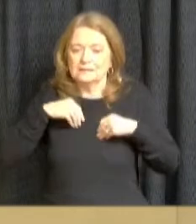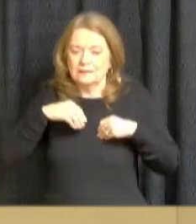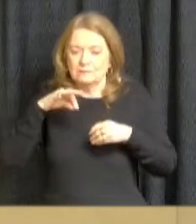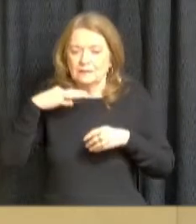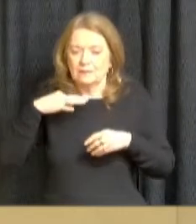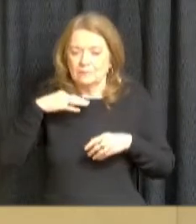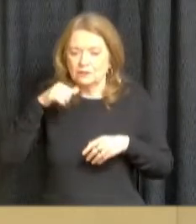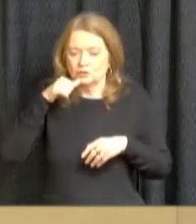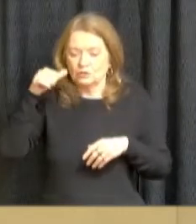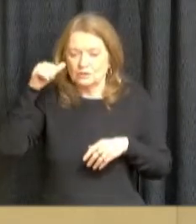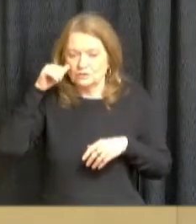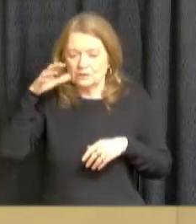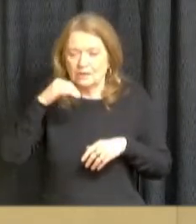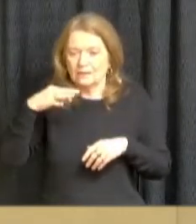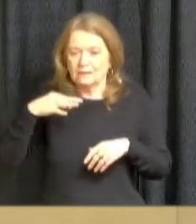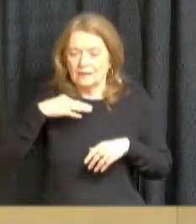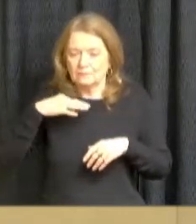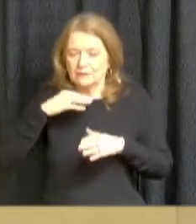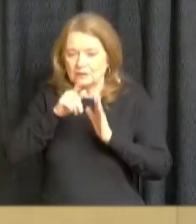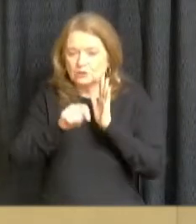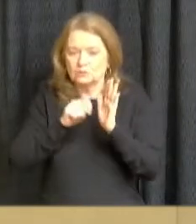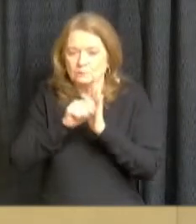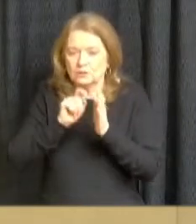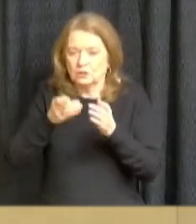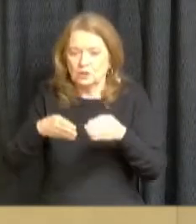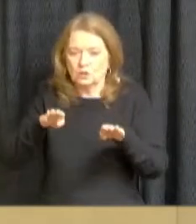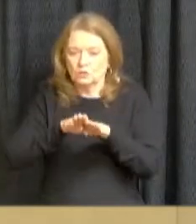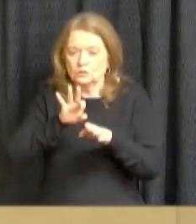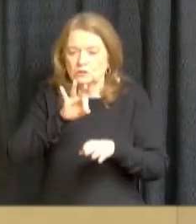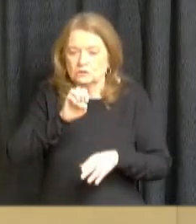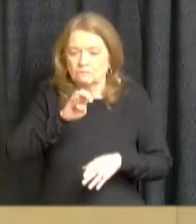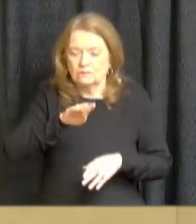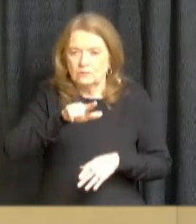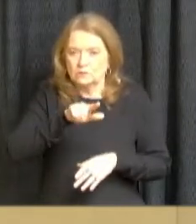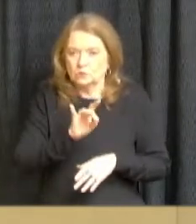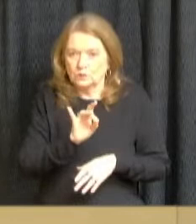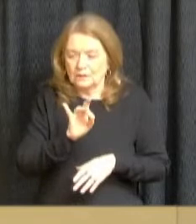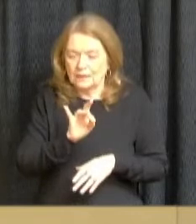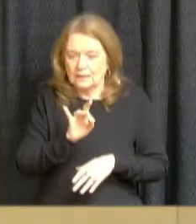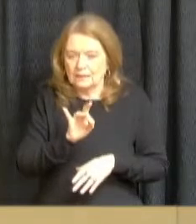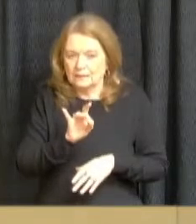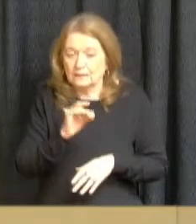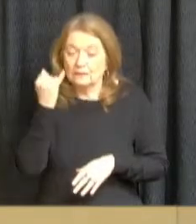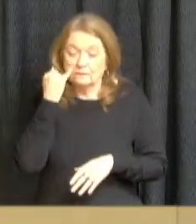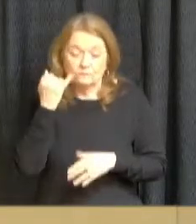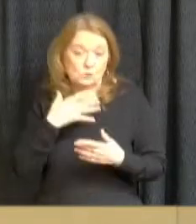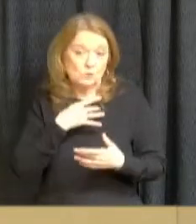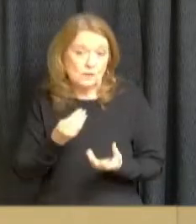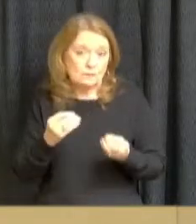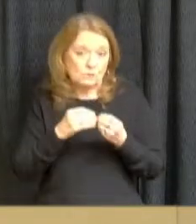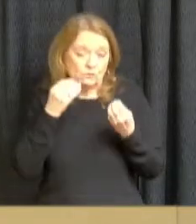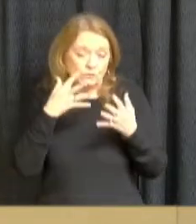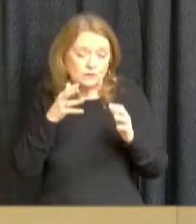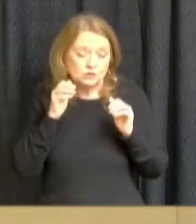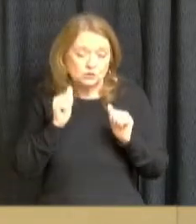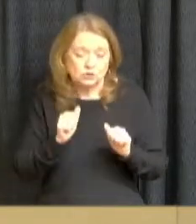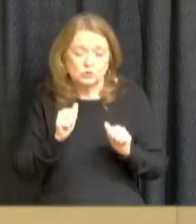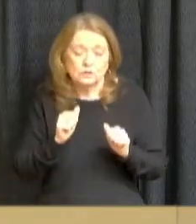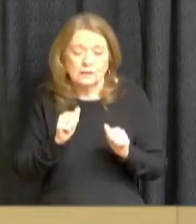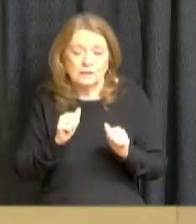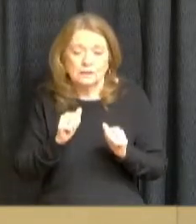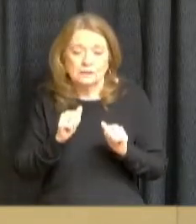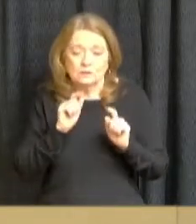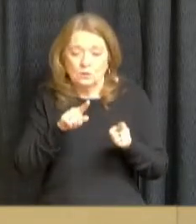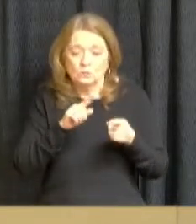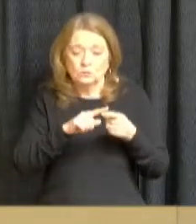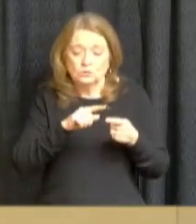yesterday, and the application period closes on February 28th. If you would like more information, you can visit the Habitat